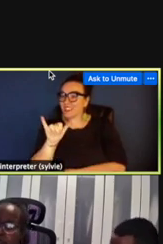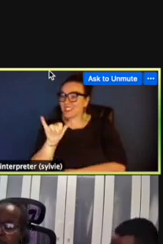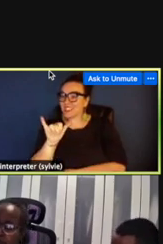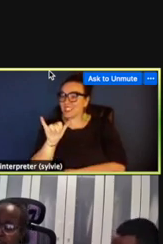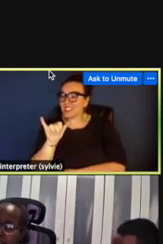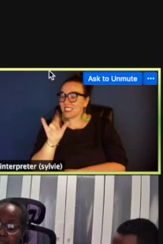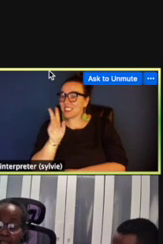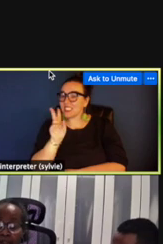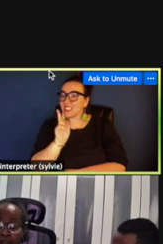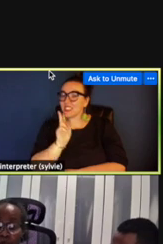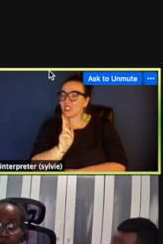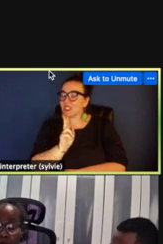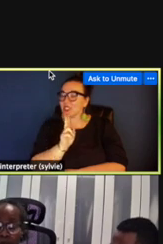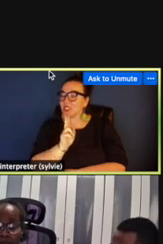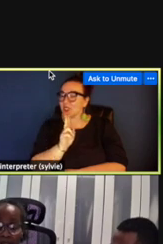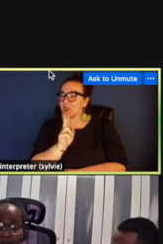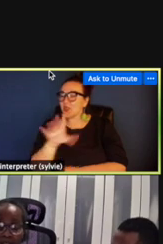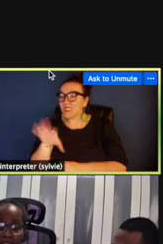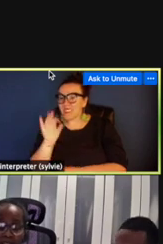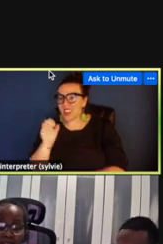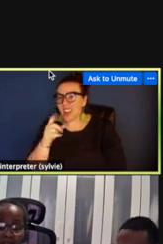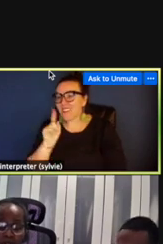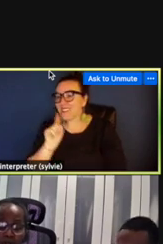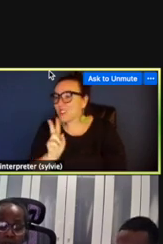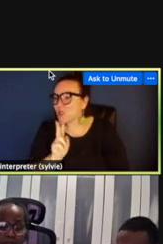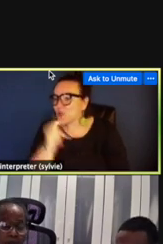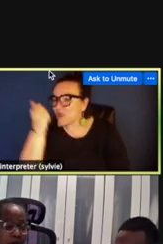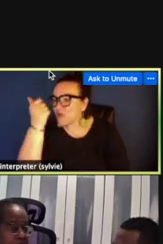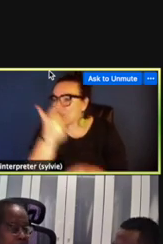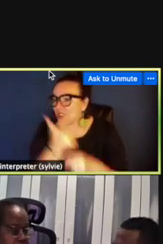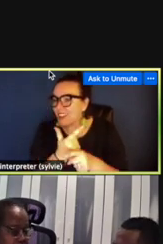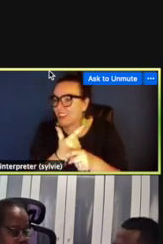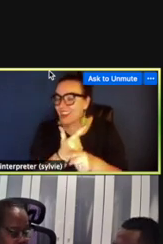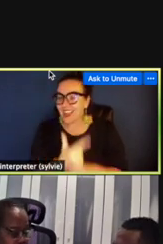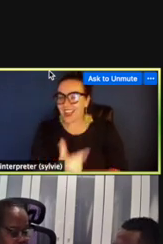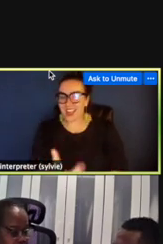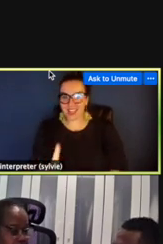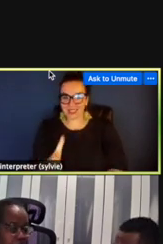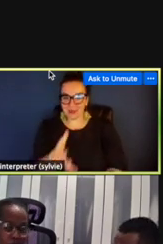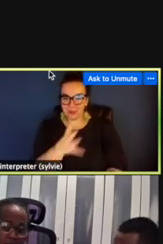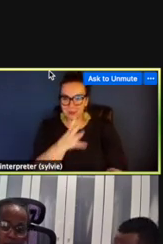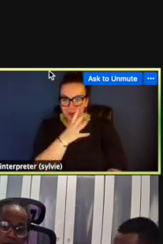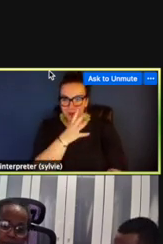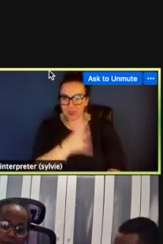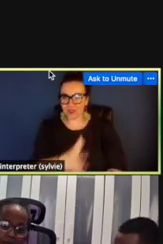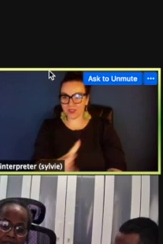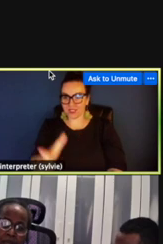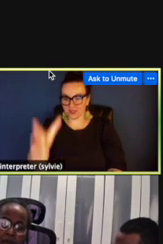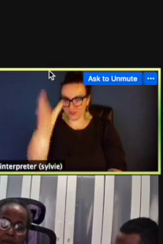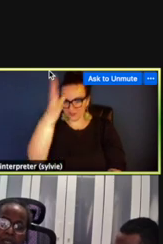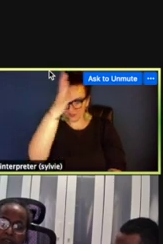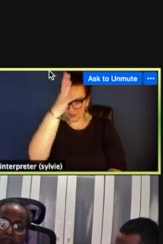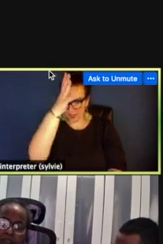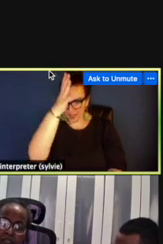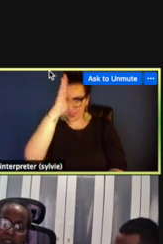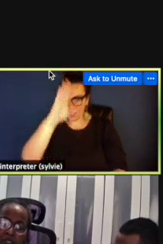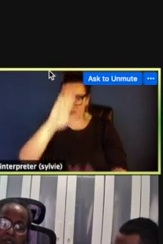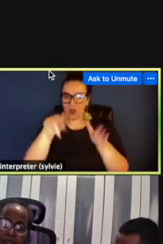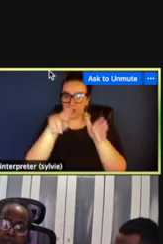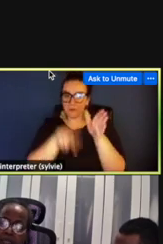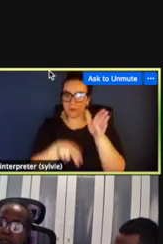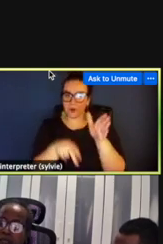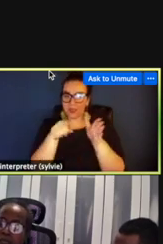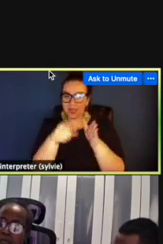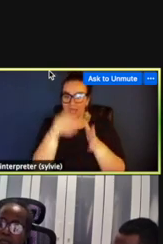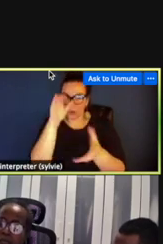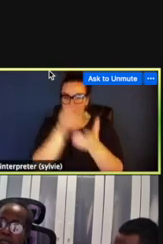Twin. Elvis Presley, we found out, had a twin brother. And his mother, his father, all buried there. And we believe now that since